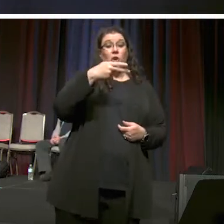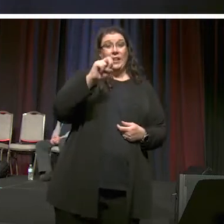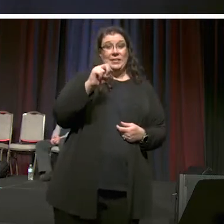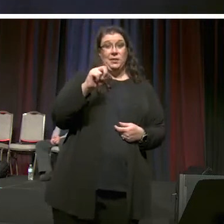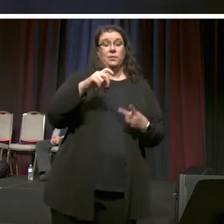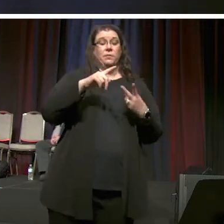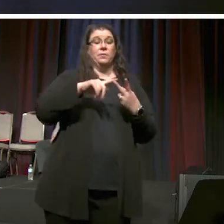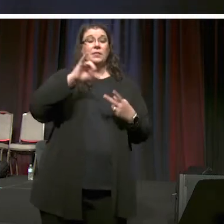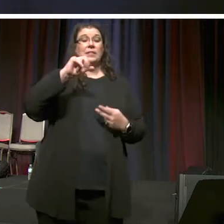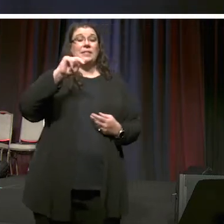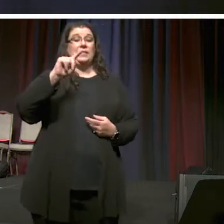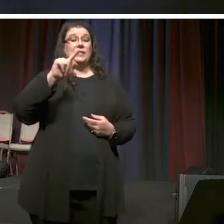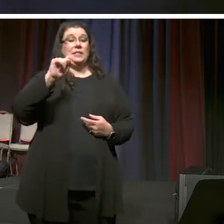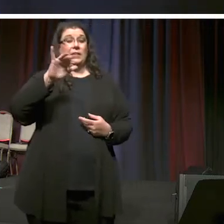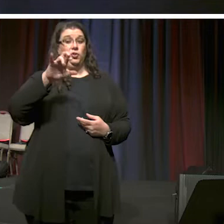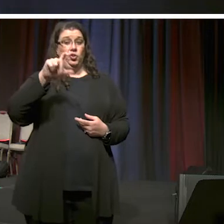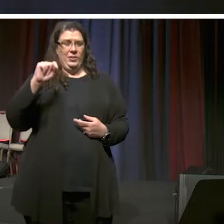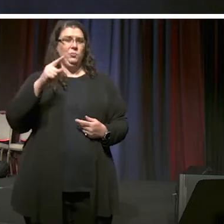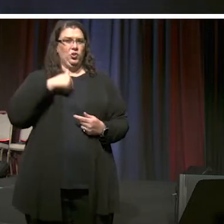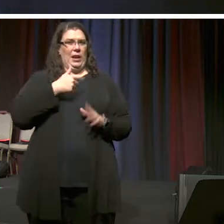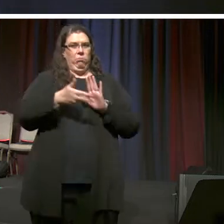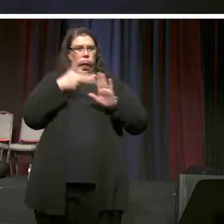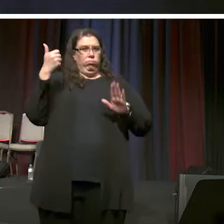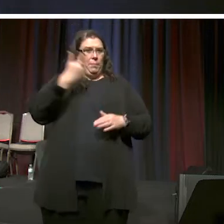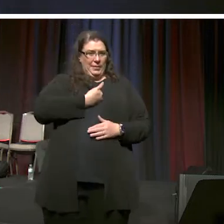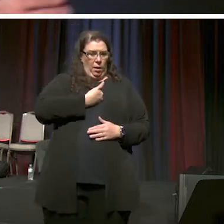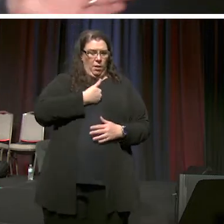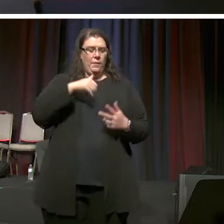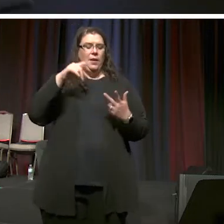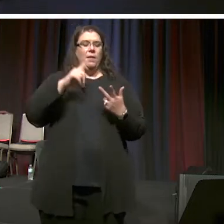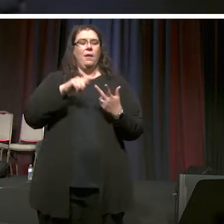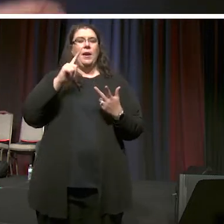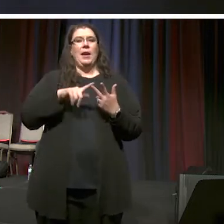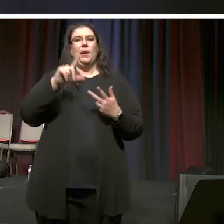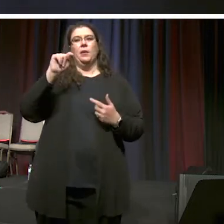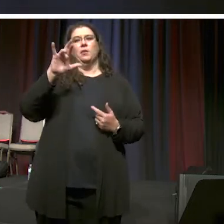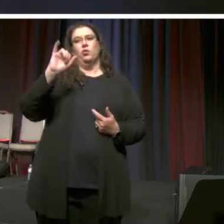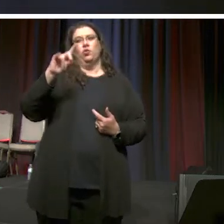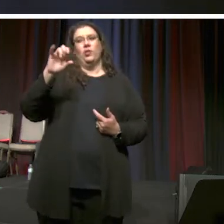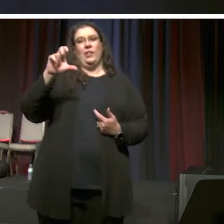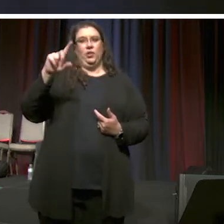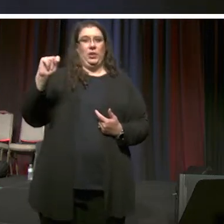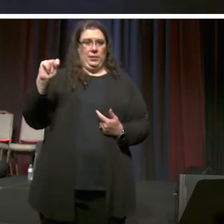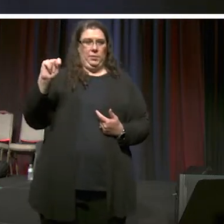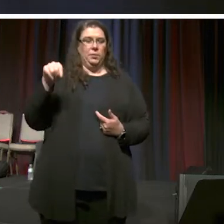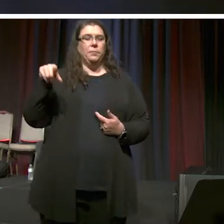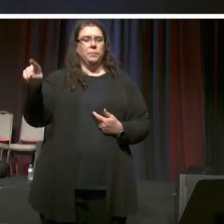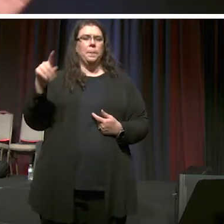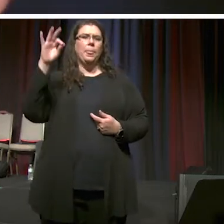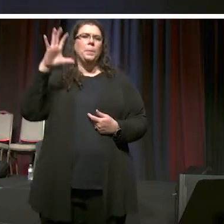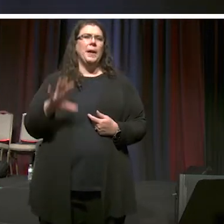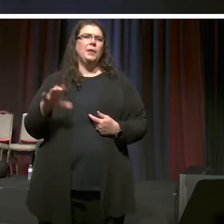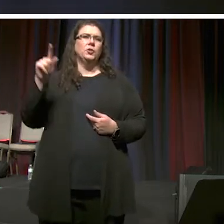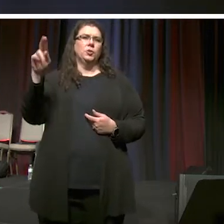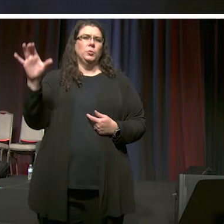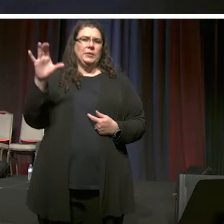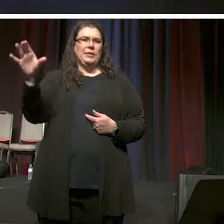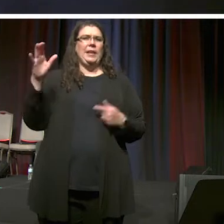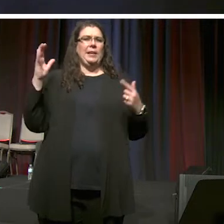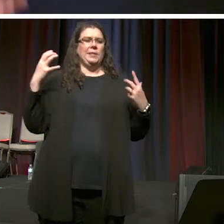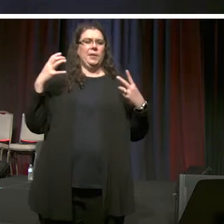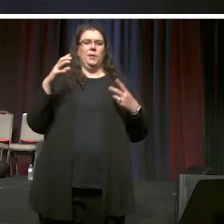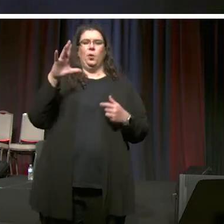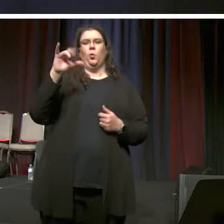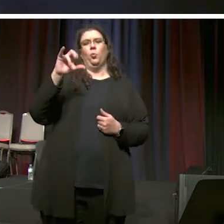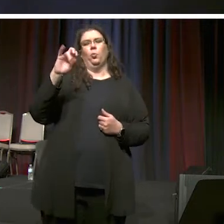centrist — and traditionalists at North United Methodist Church, where Darren Cushman Wood is the pastor in Indianapolis. It's a reconciling congregation, so we